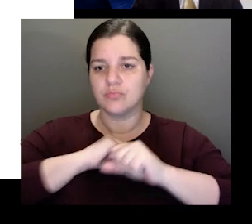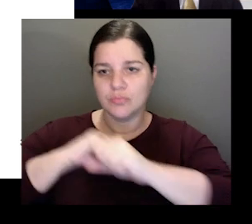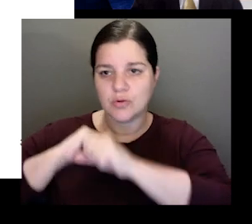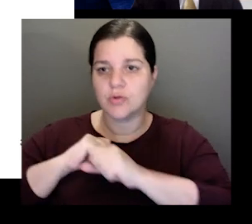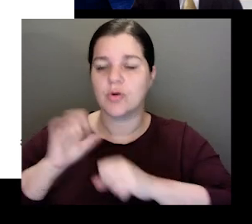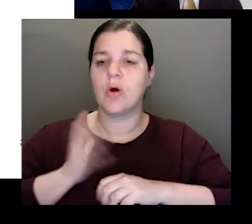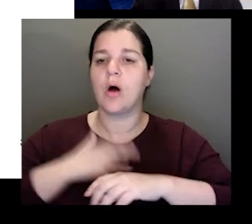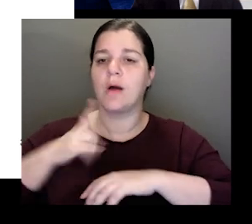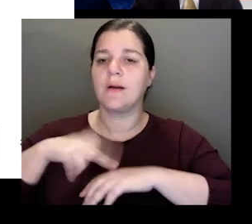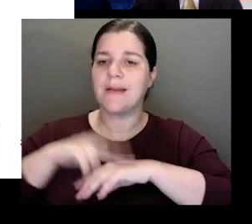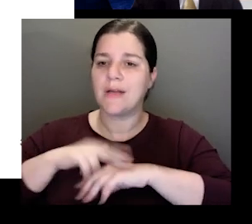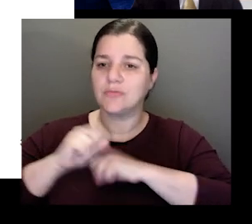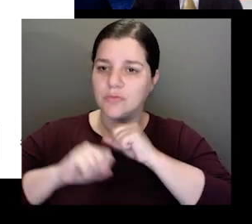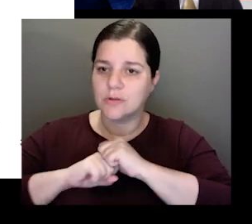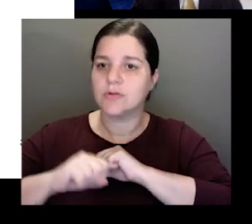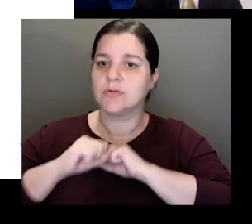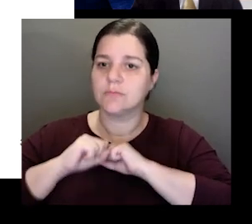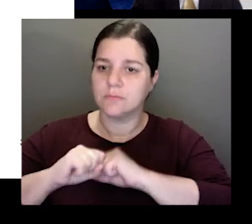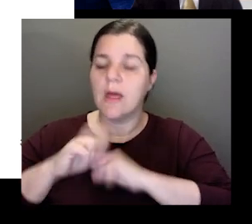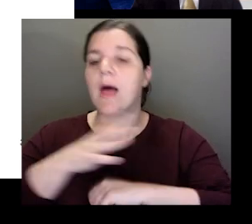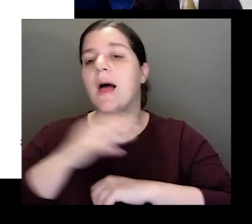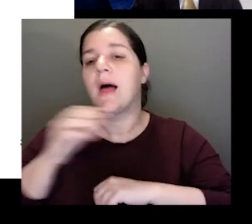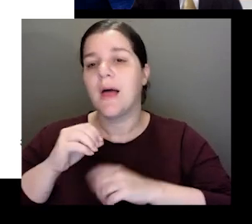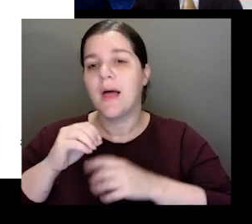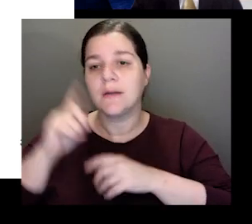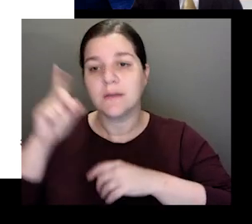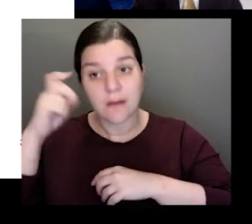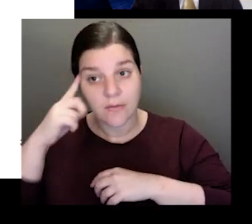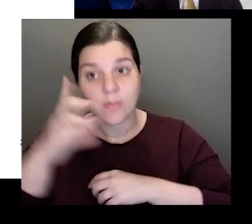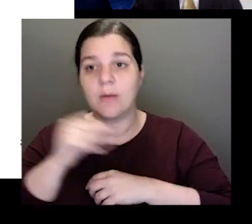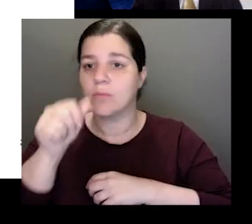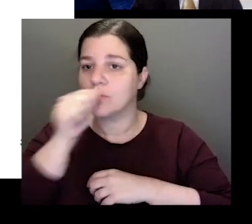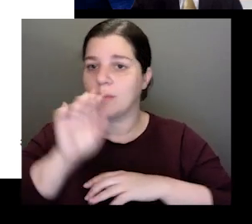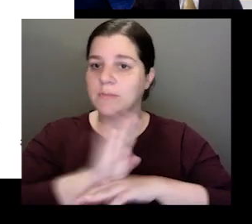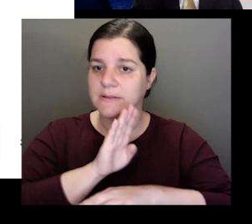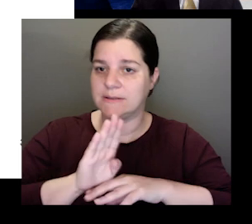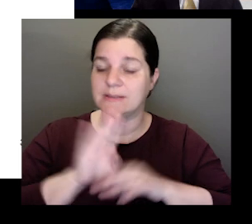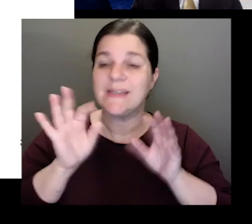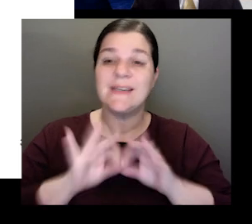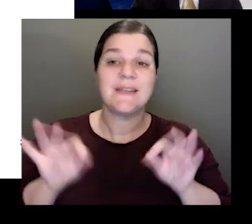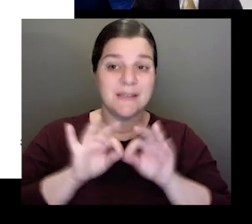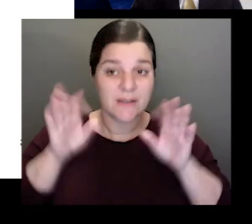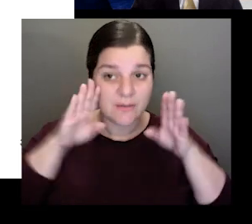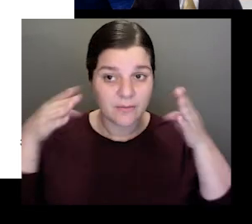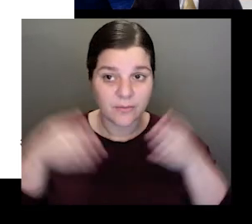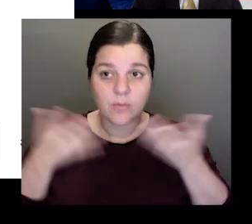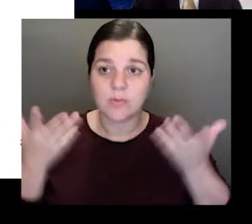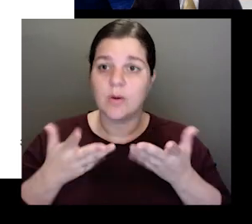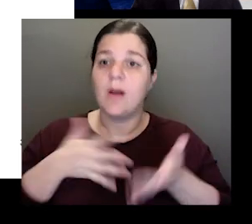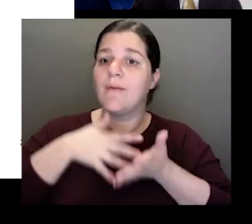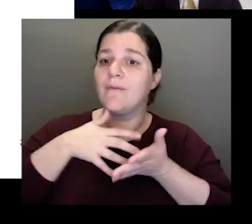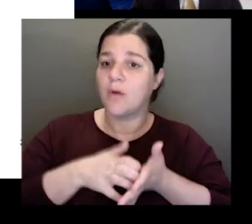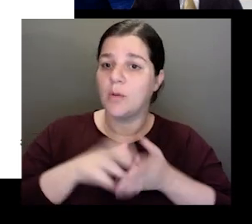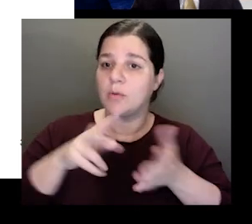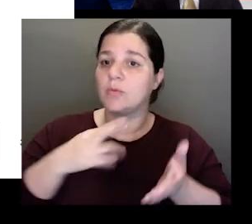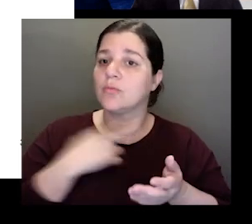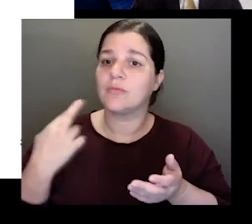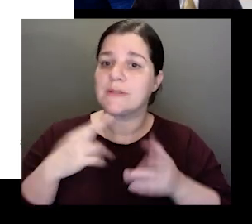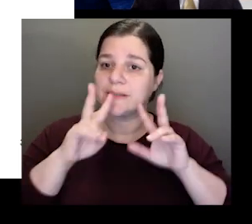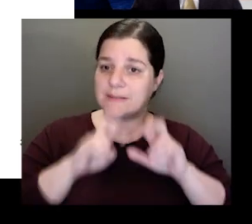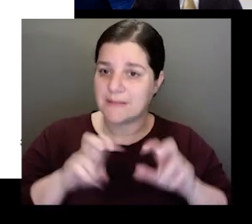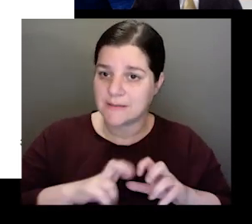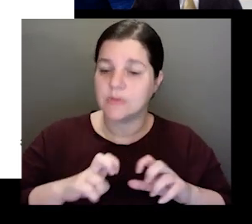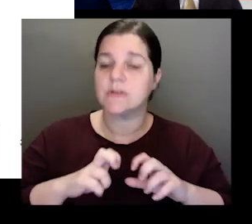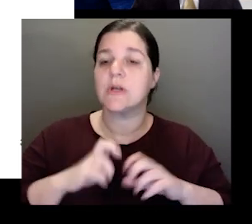infrastructure in coordination with government and the private sector. Key areas of focus include vulnerability and risk assessments,